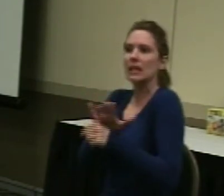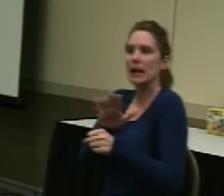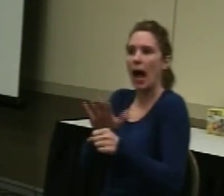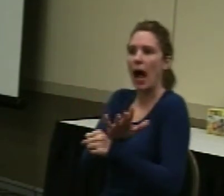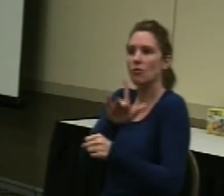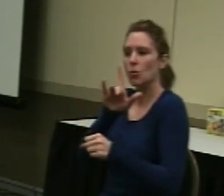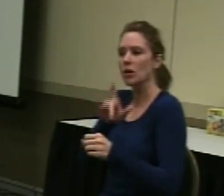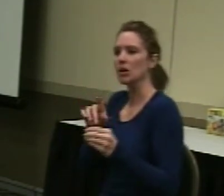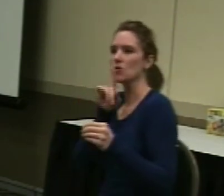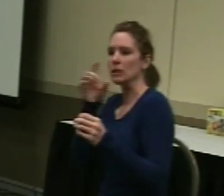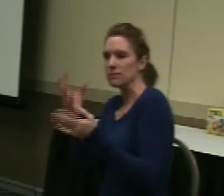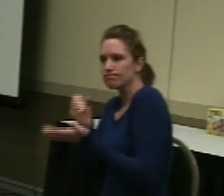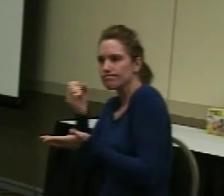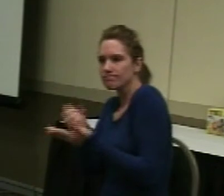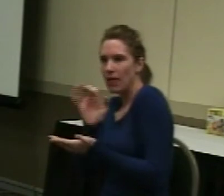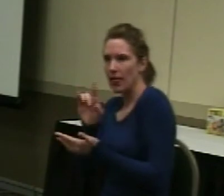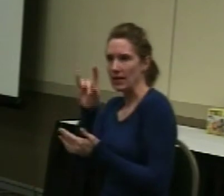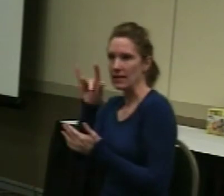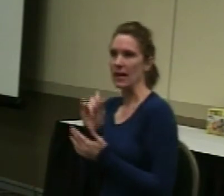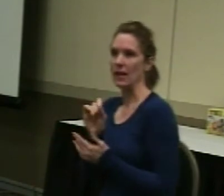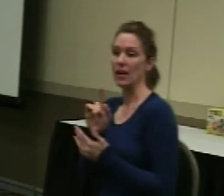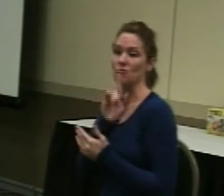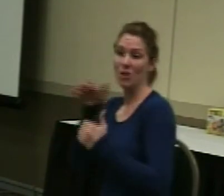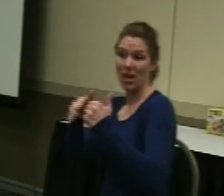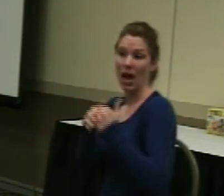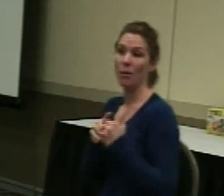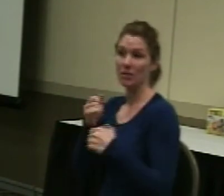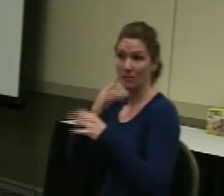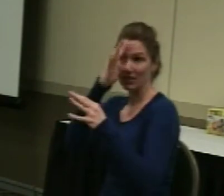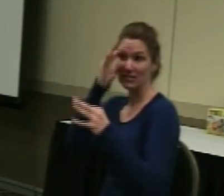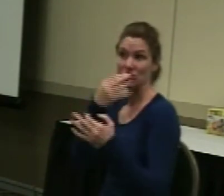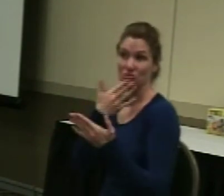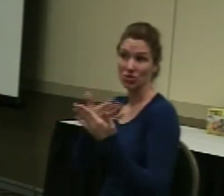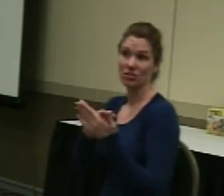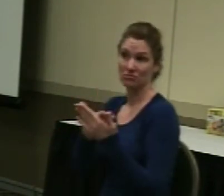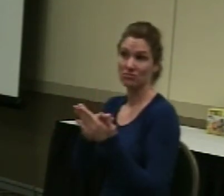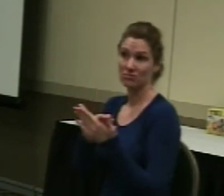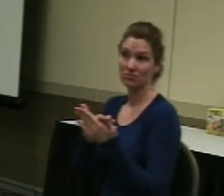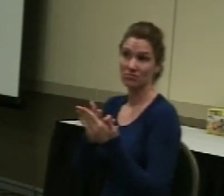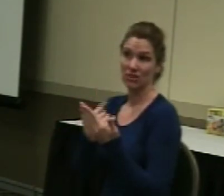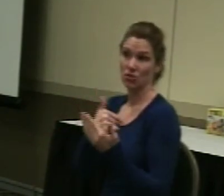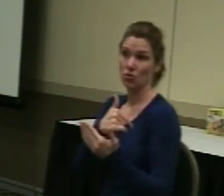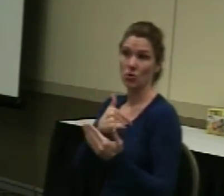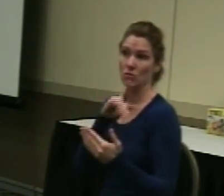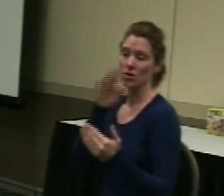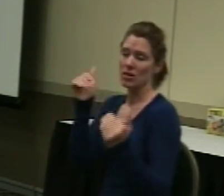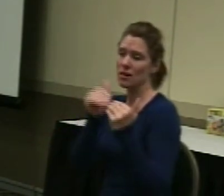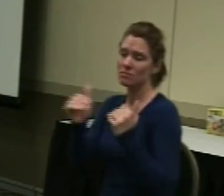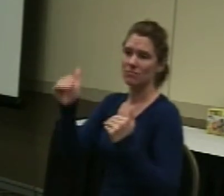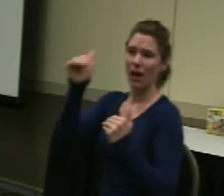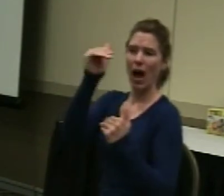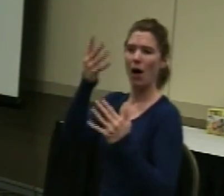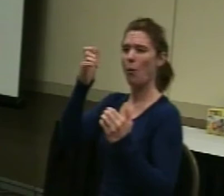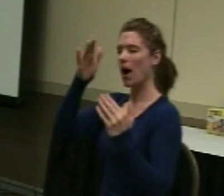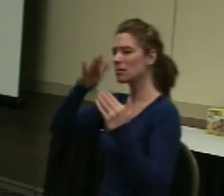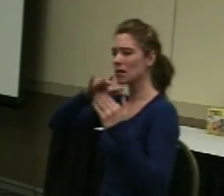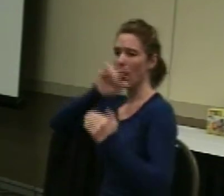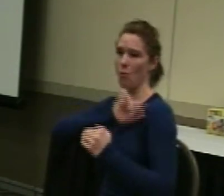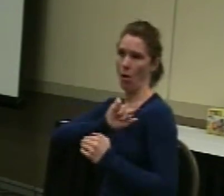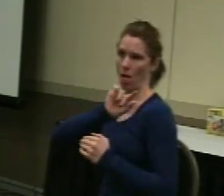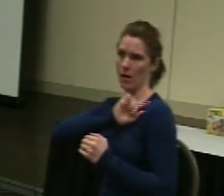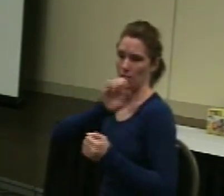perhaps, and that'll really help us make some good decisions as we go for the highest possible quality that